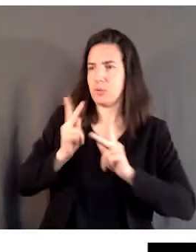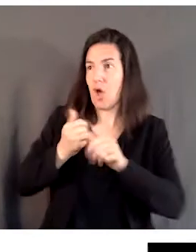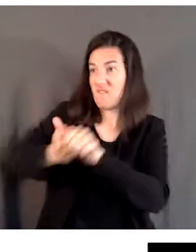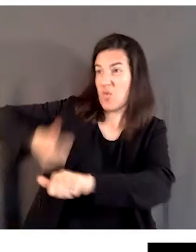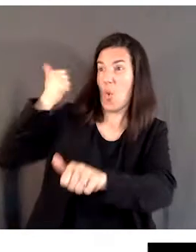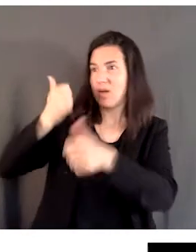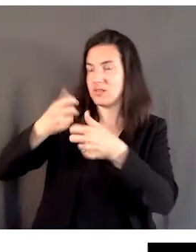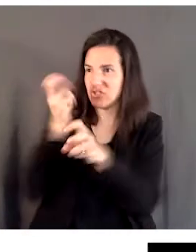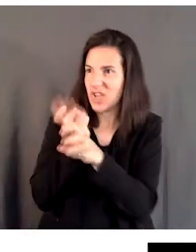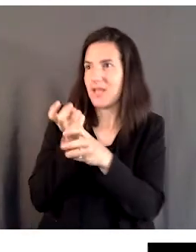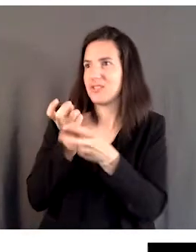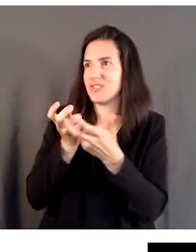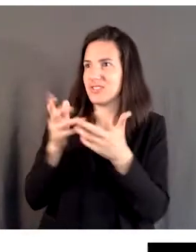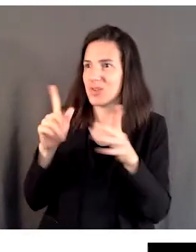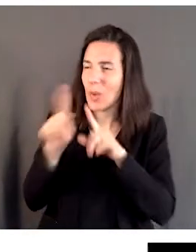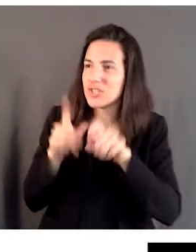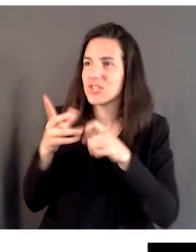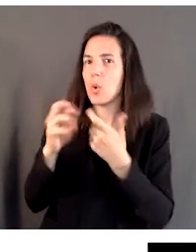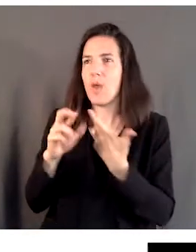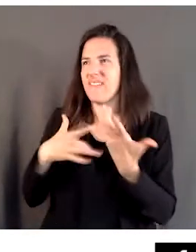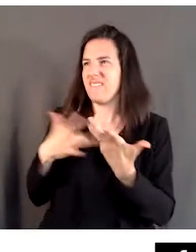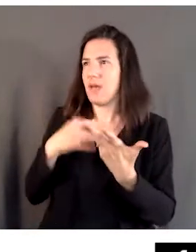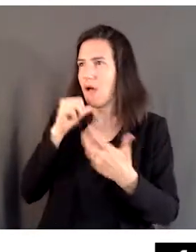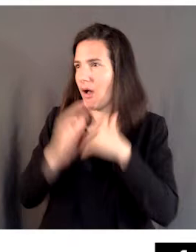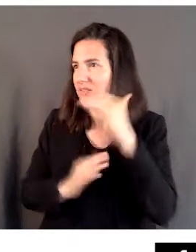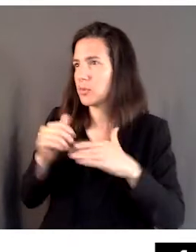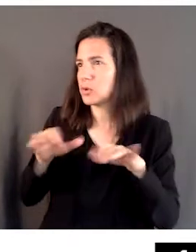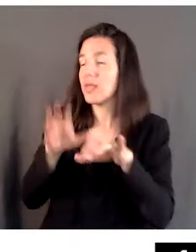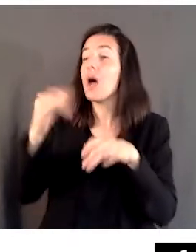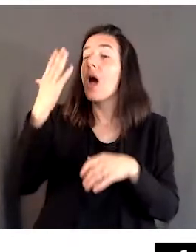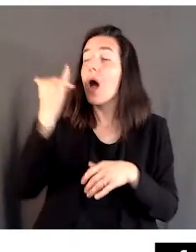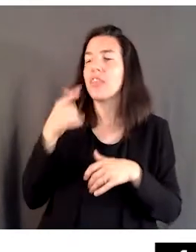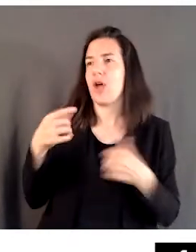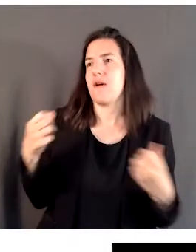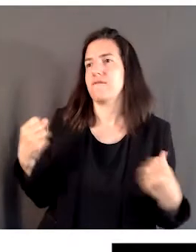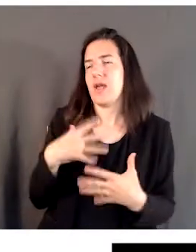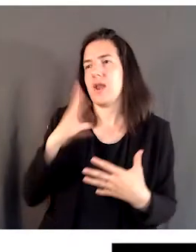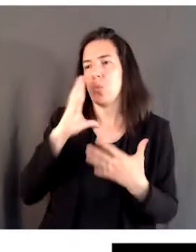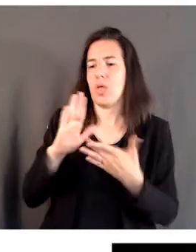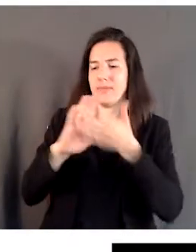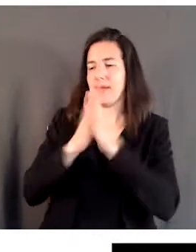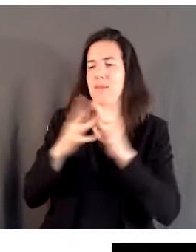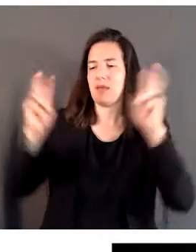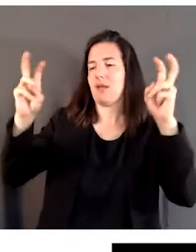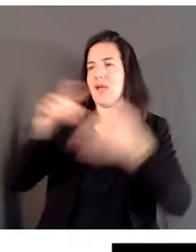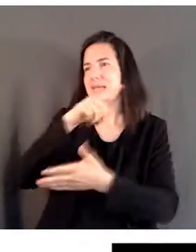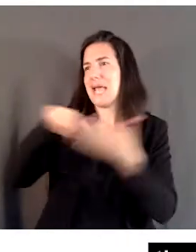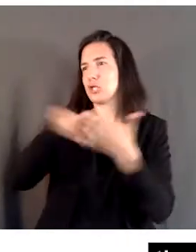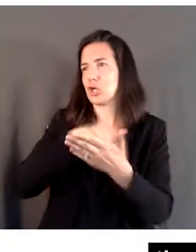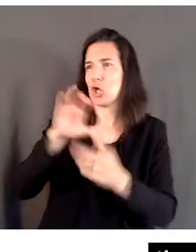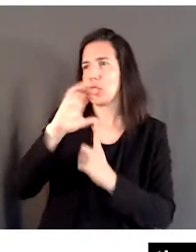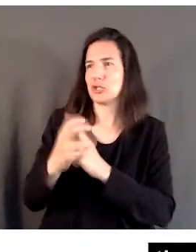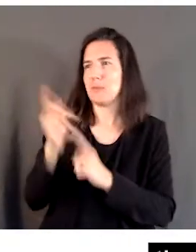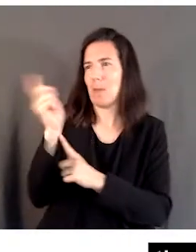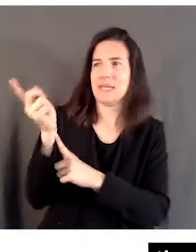little uncomfortable in doing it, because they're so afraid it's going to turn into some kind of big cancel culture moment. And I wondered what your